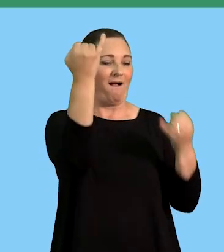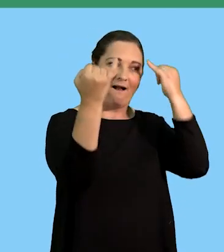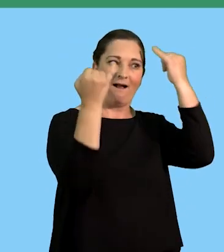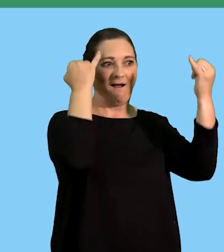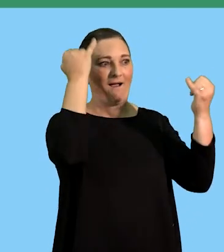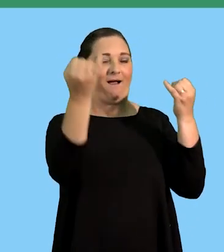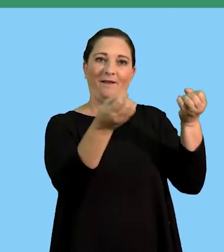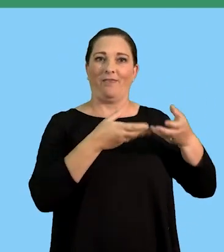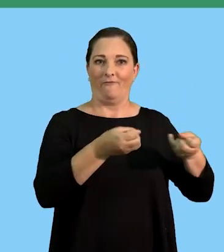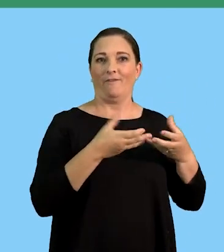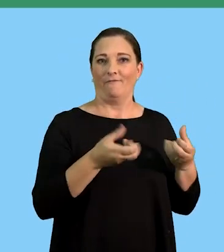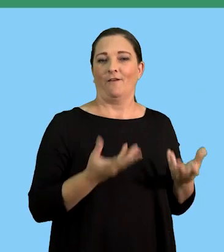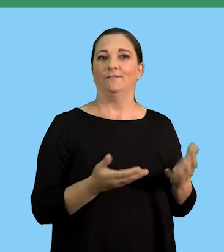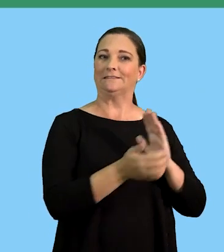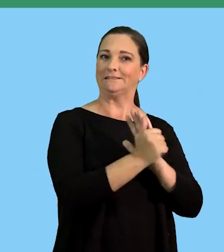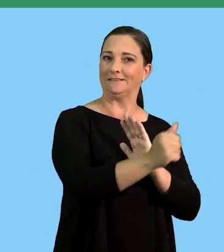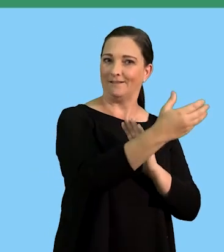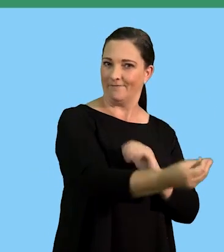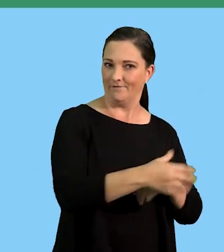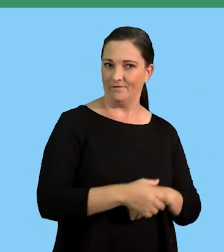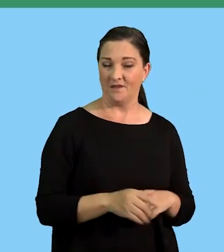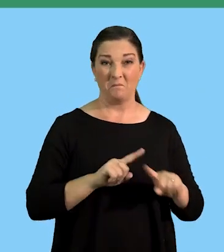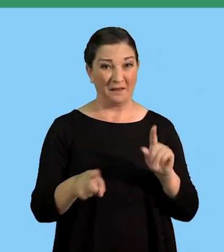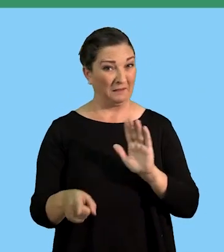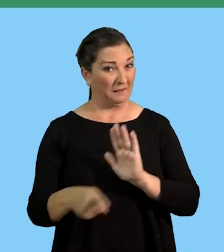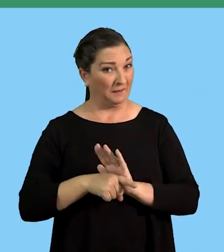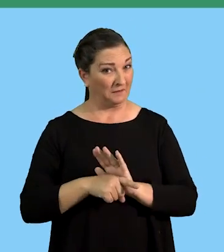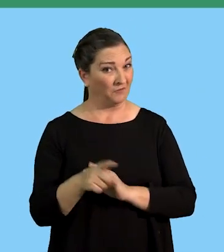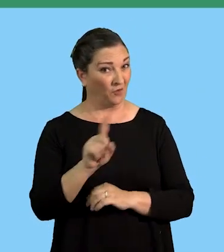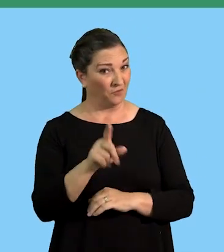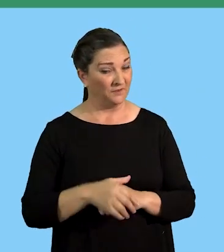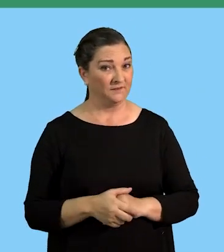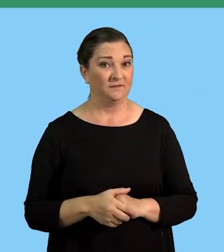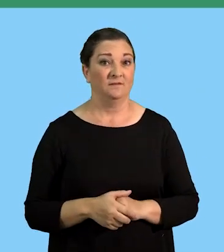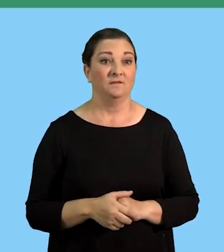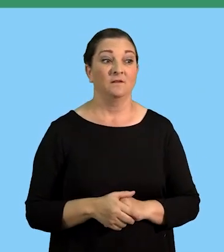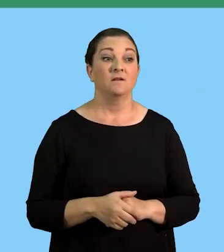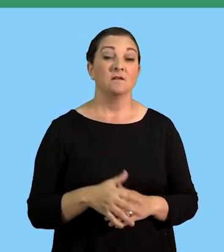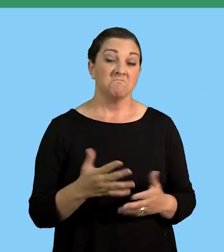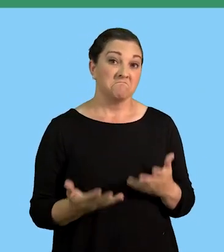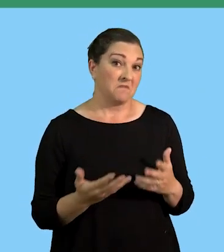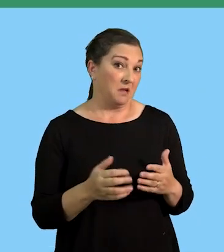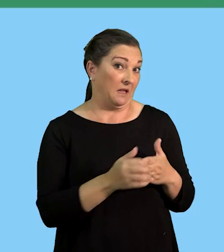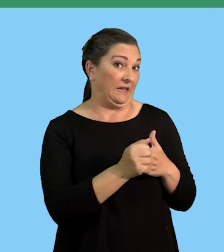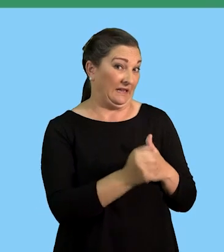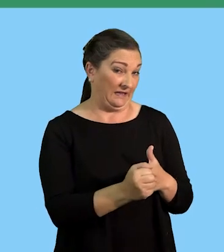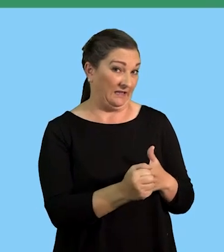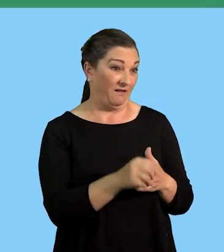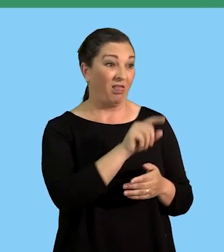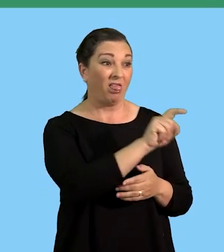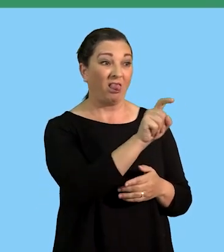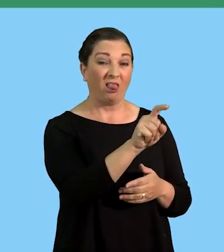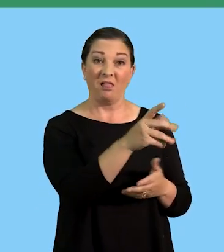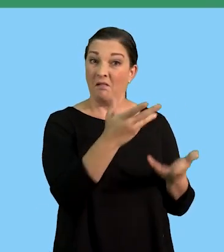or skilled workers. And another issue now becomes the negatives, to say what can be the negatives of applying this leadership